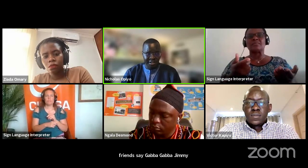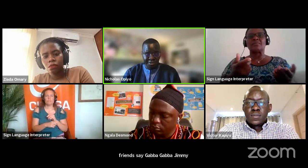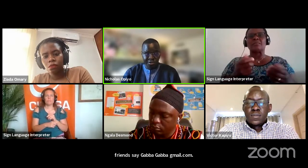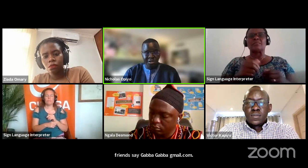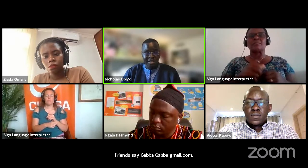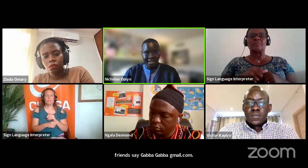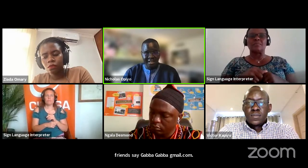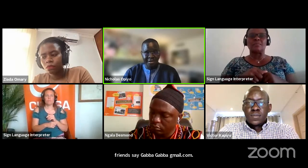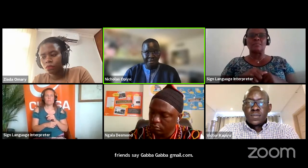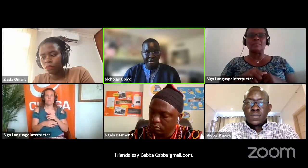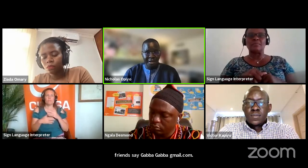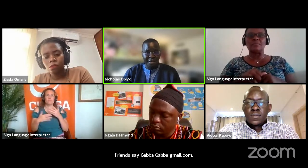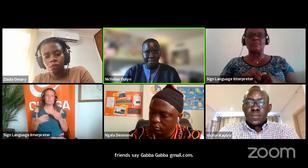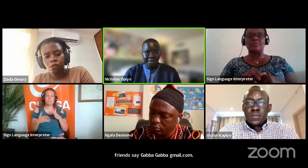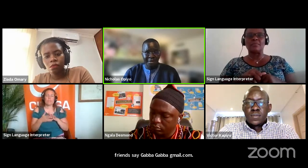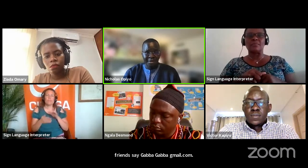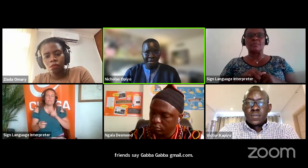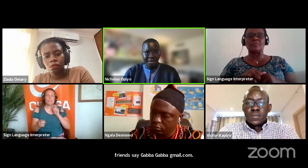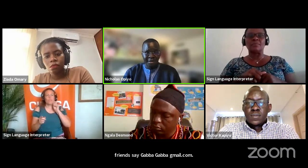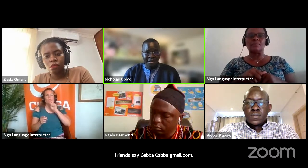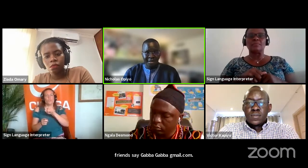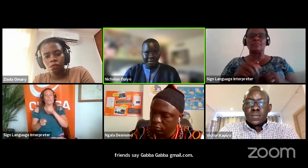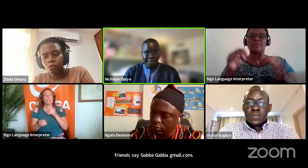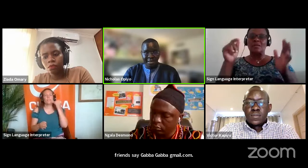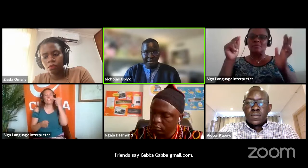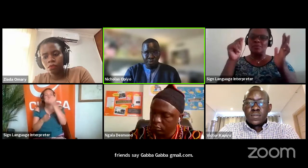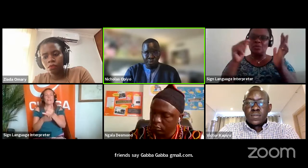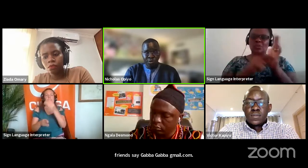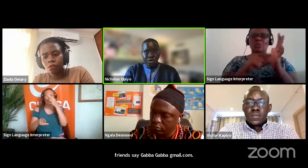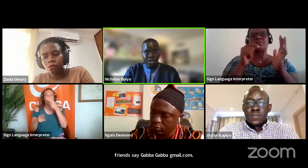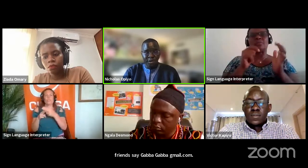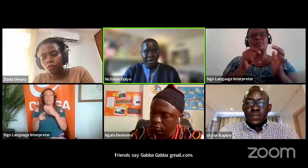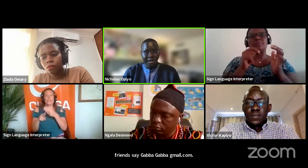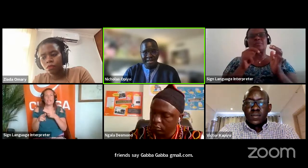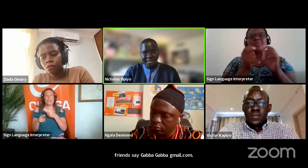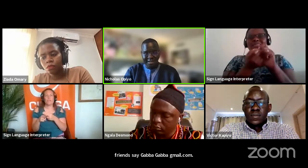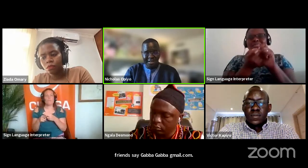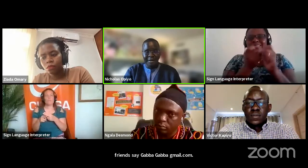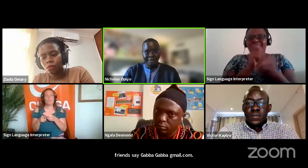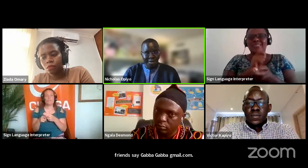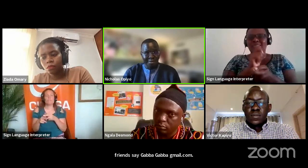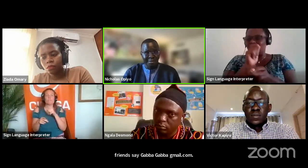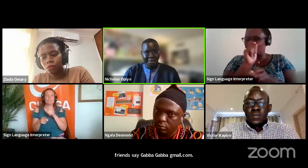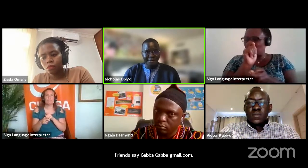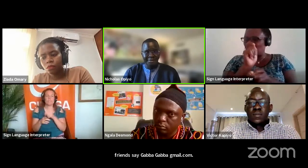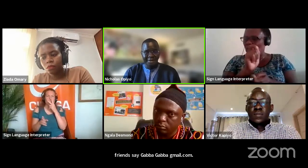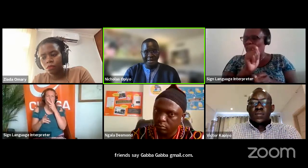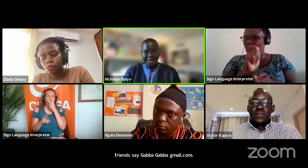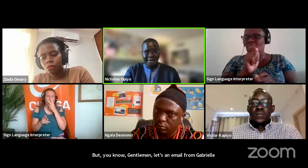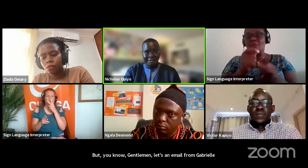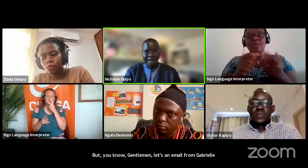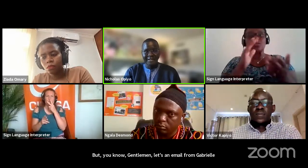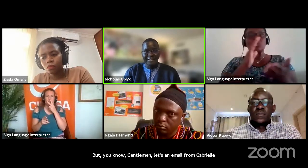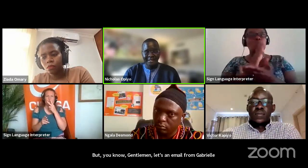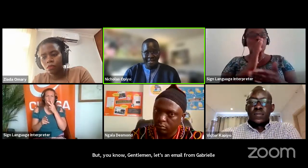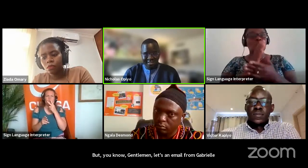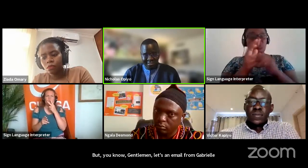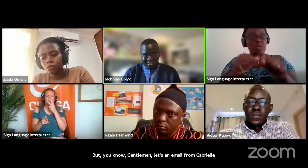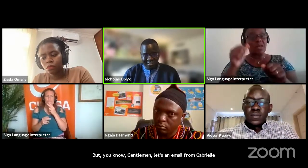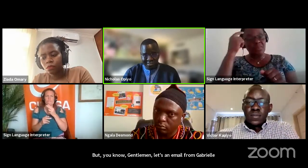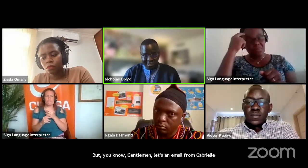Put just a dot at the end of the name, but it looked genuine, like it's an email from Gabriel. But in